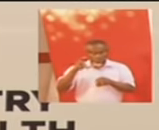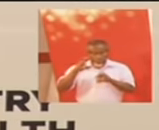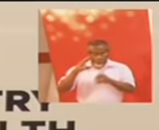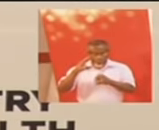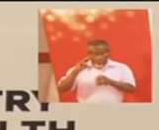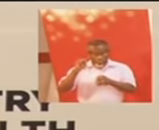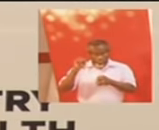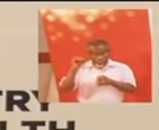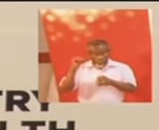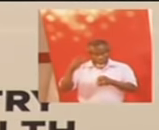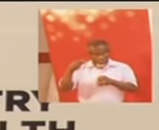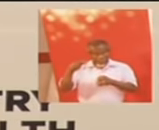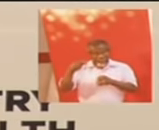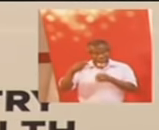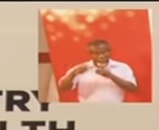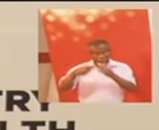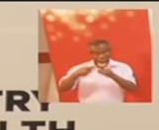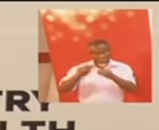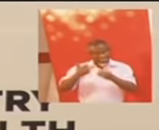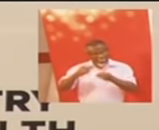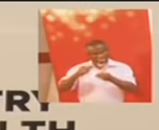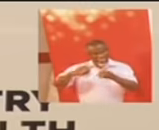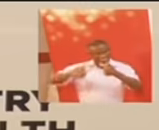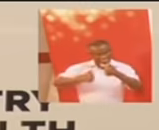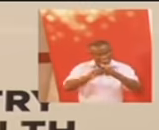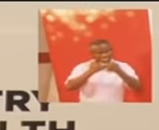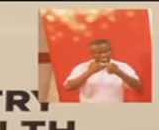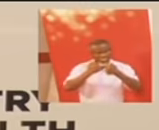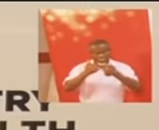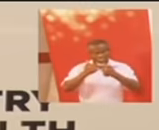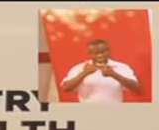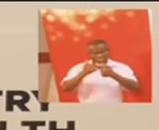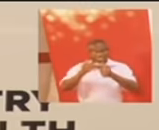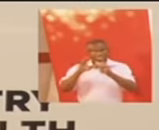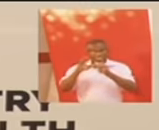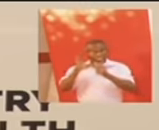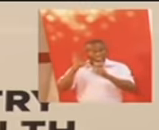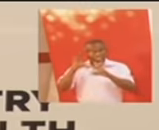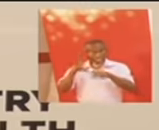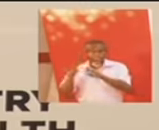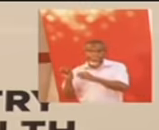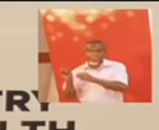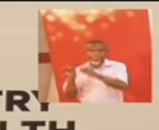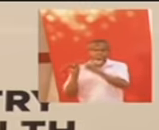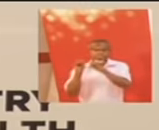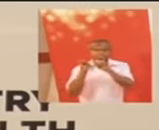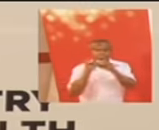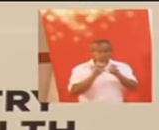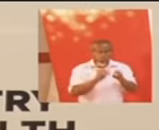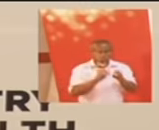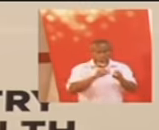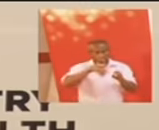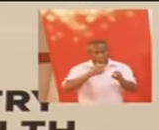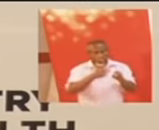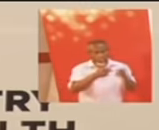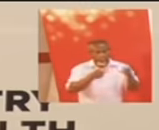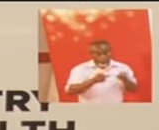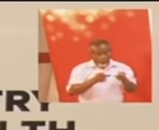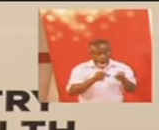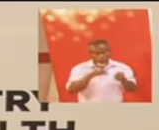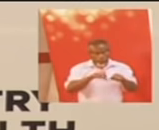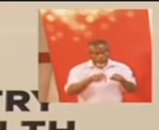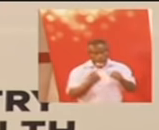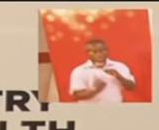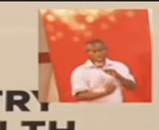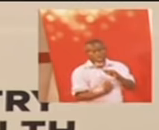difficulty isolating, and we can bring you to a step-down facility or hospital for the duration of your isolation period, so that at least